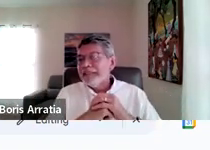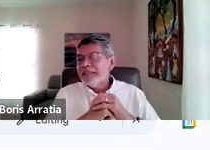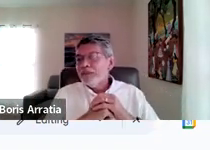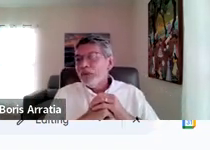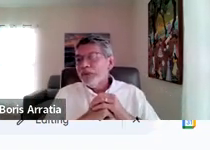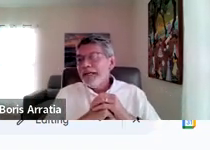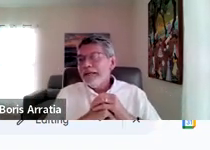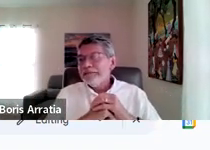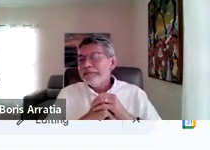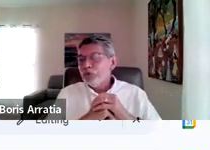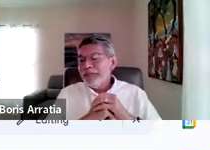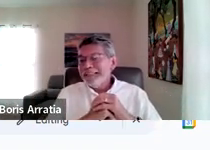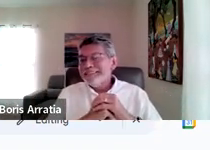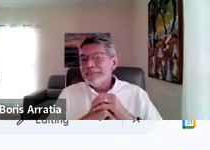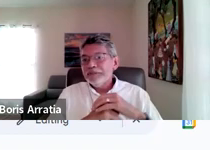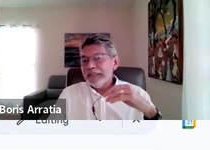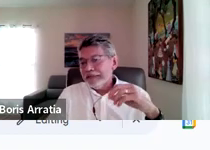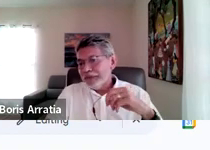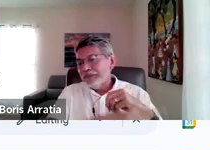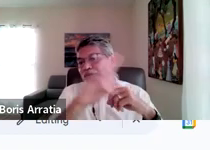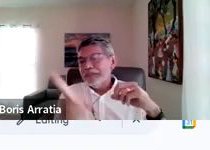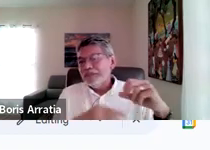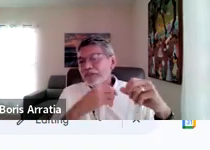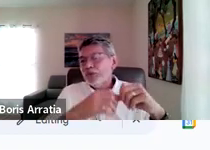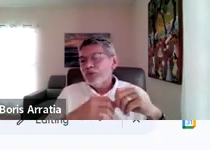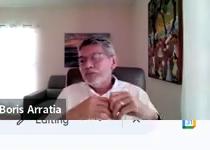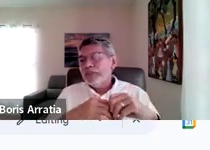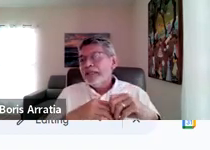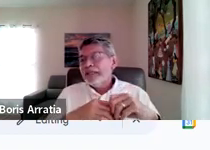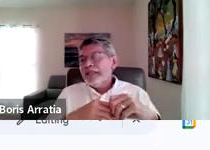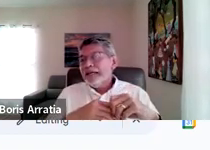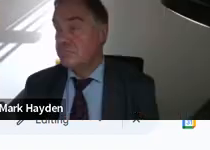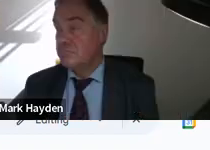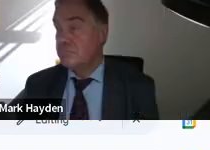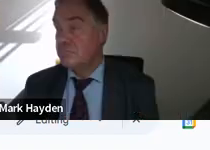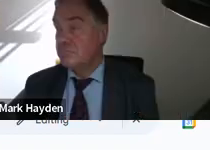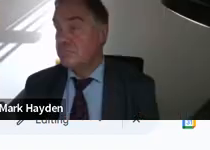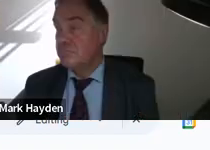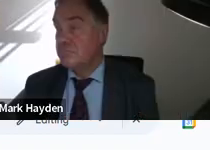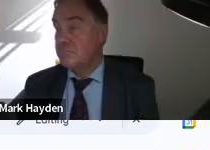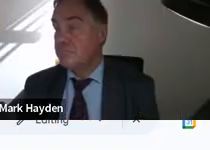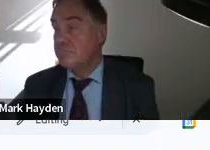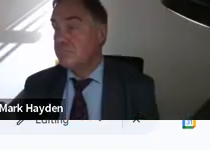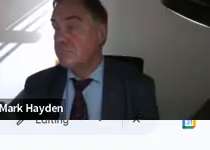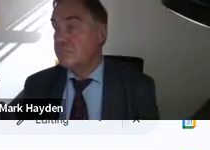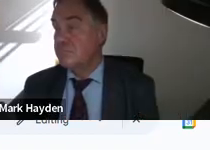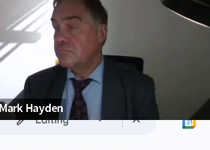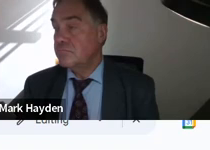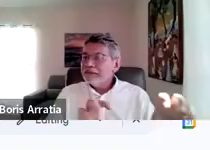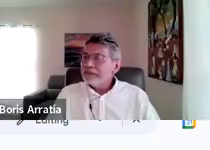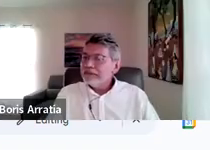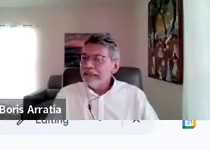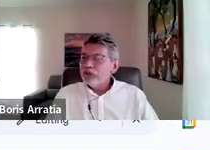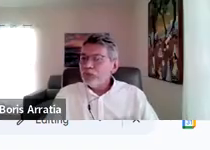job, where we have rulemaking systems that every federal agency uses and manages. So this is sort of like you